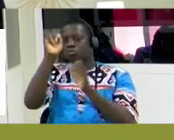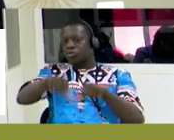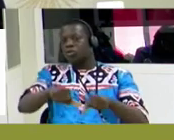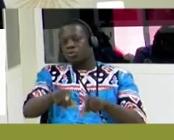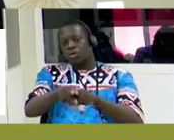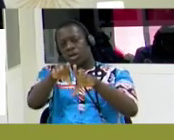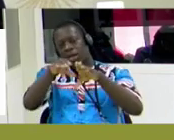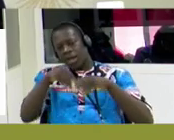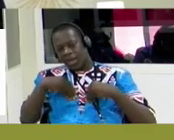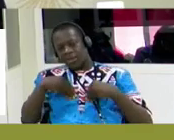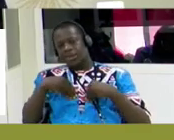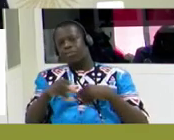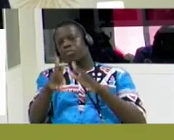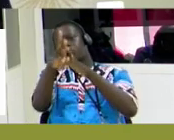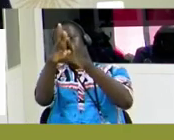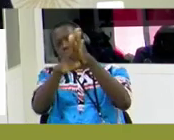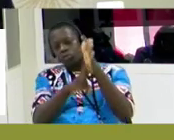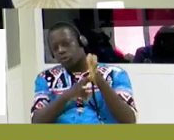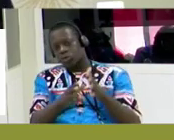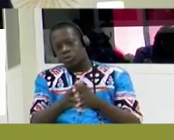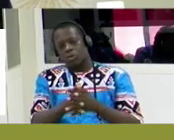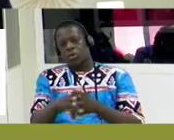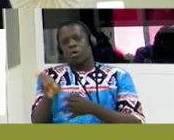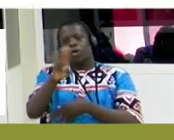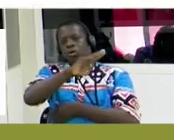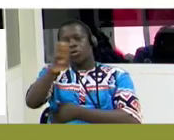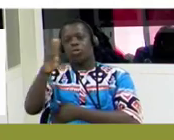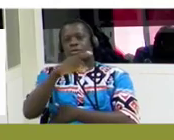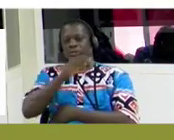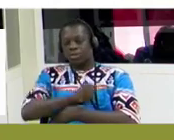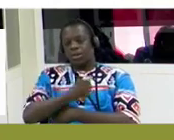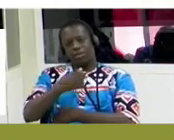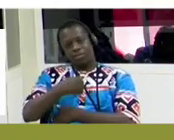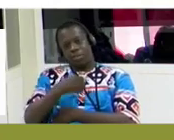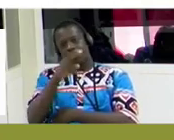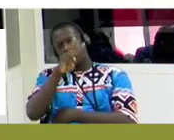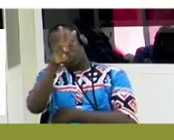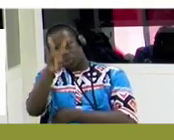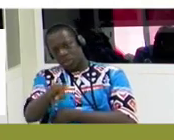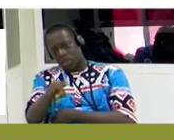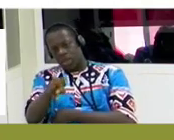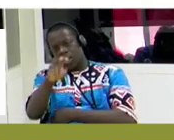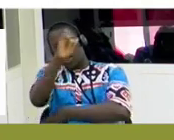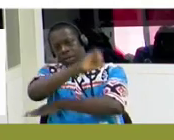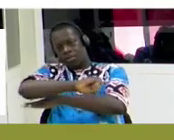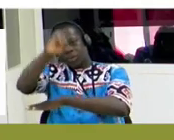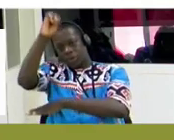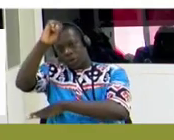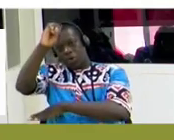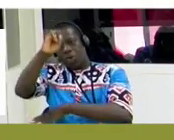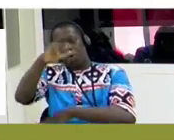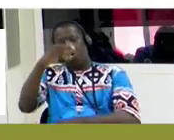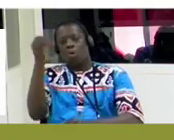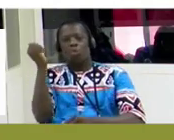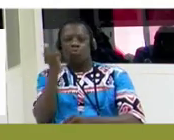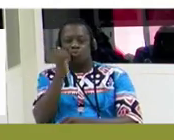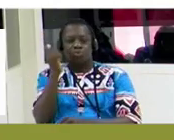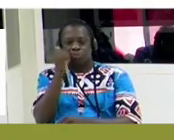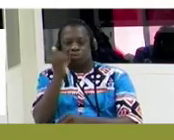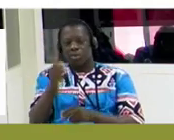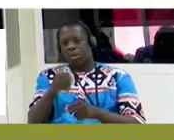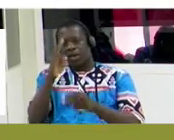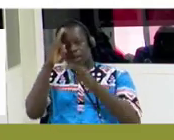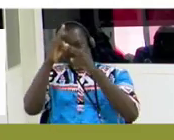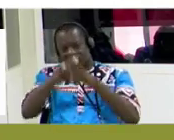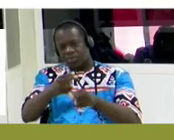No, sir, I saw my seniors they will not disobey. So I'm not